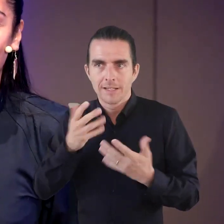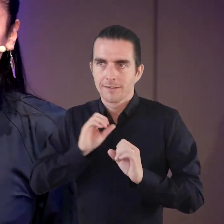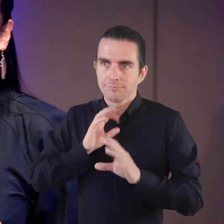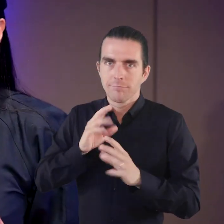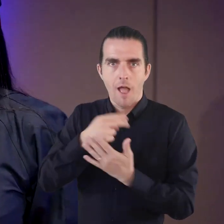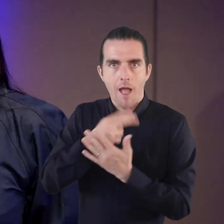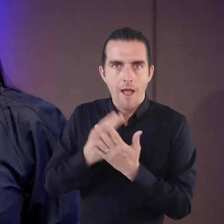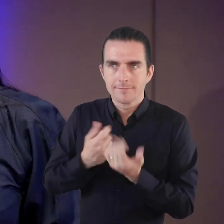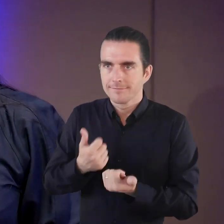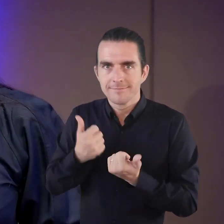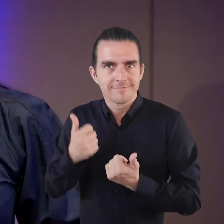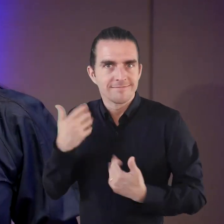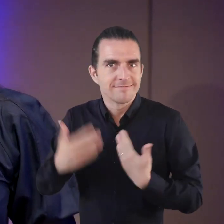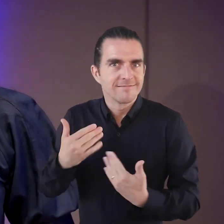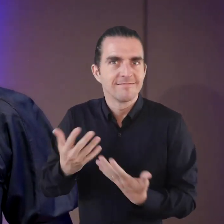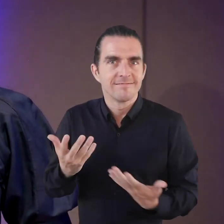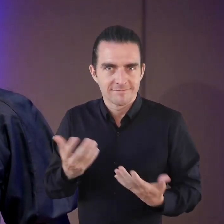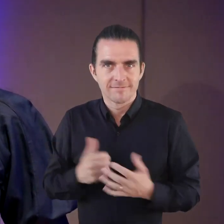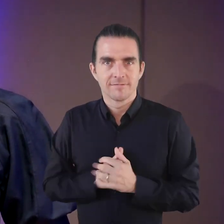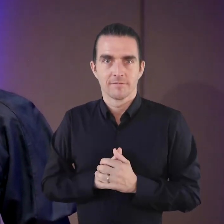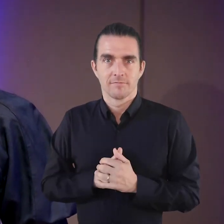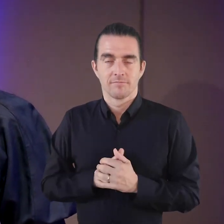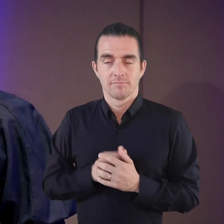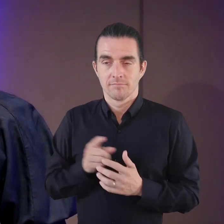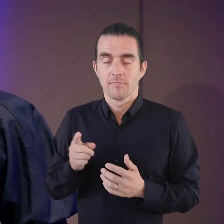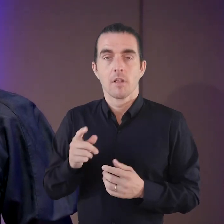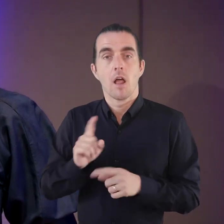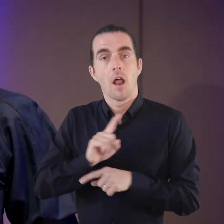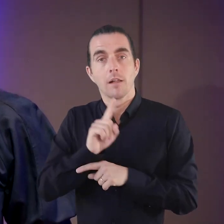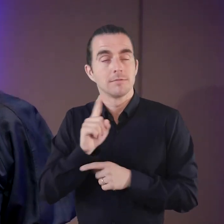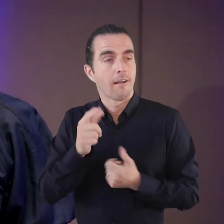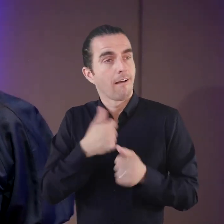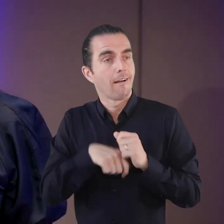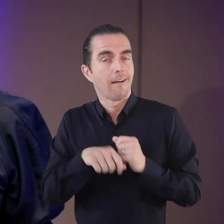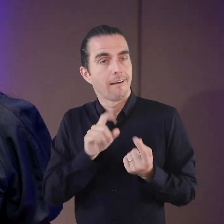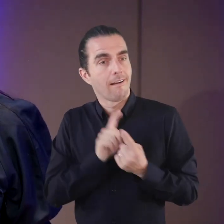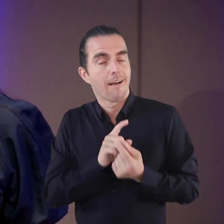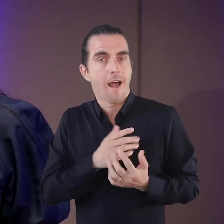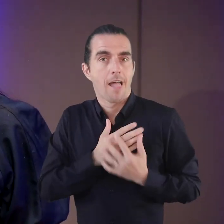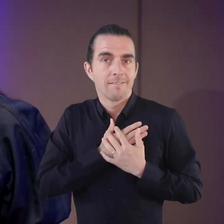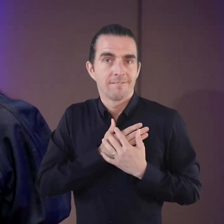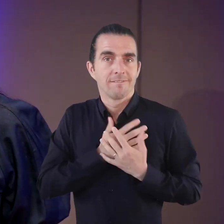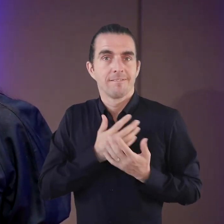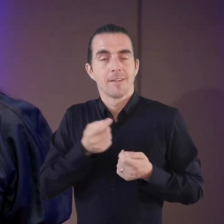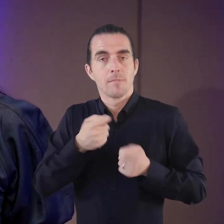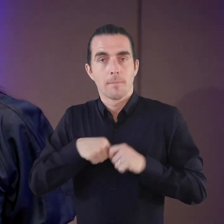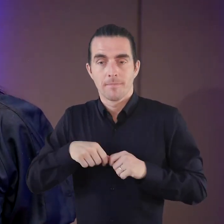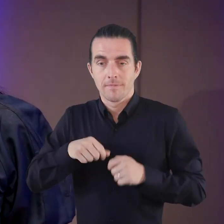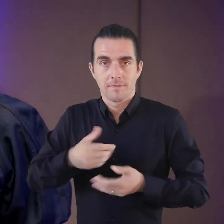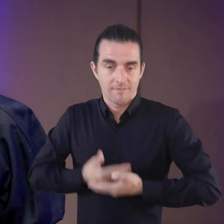at a time when he personally found love and became a father. He was the happiest I had ever seen him.